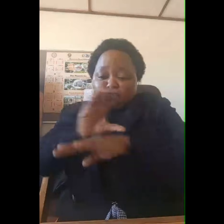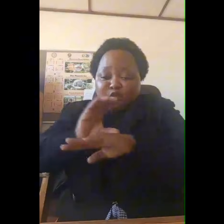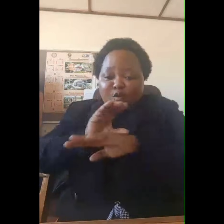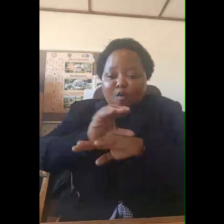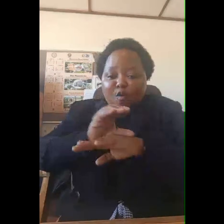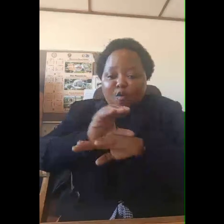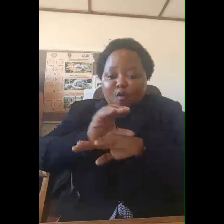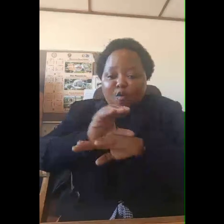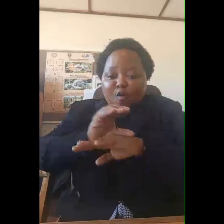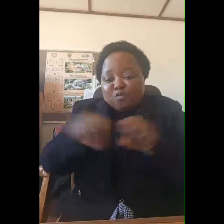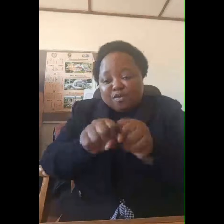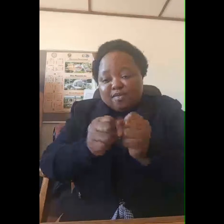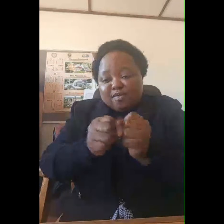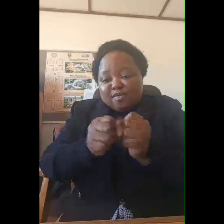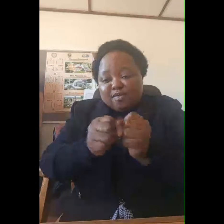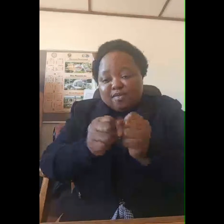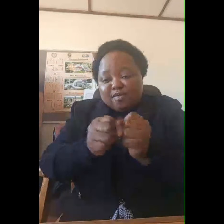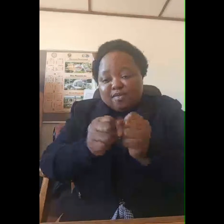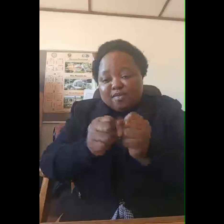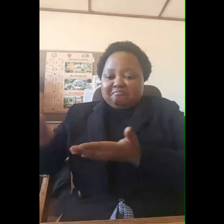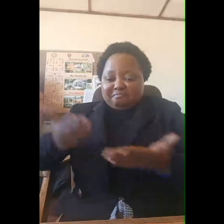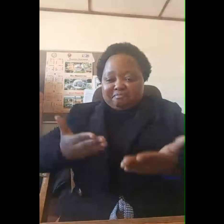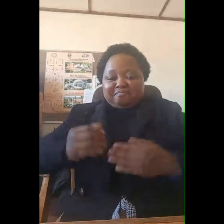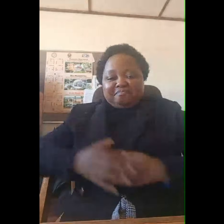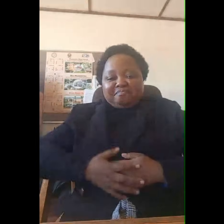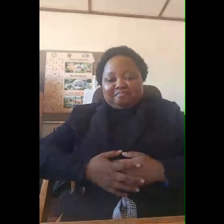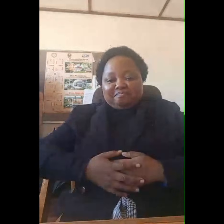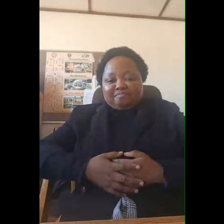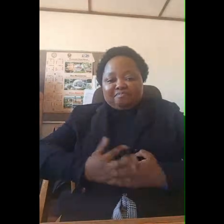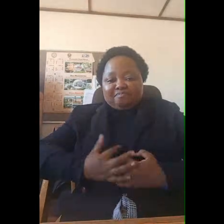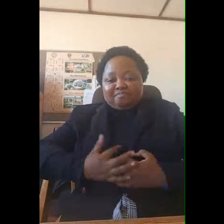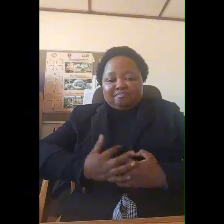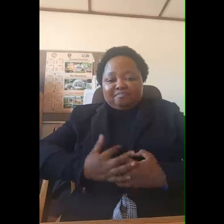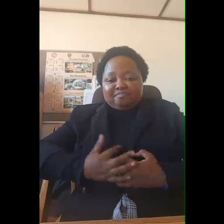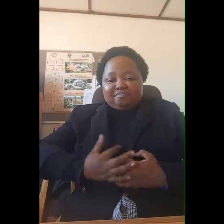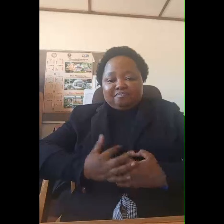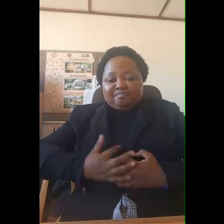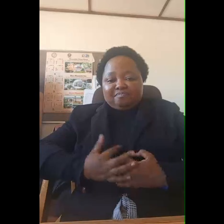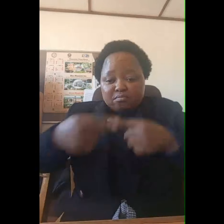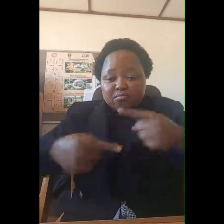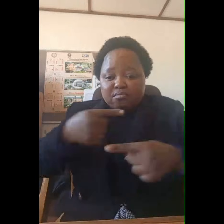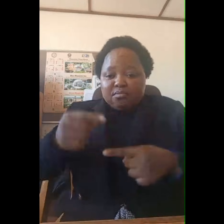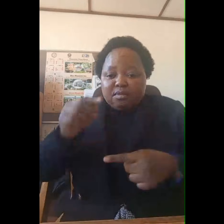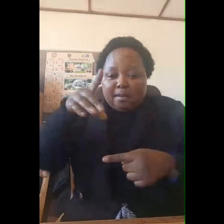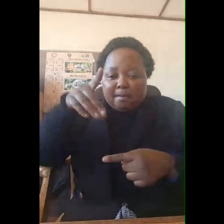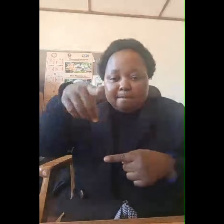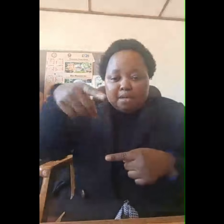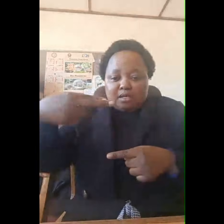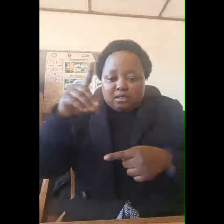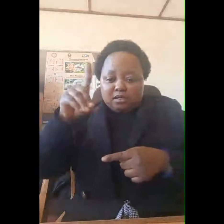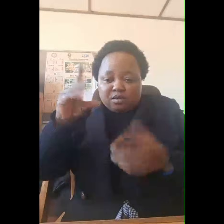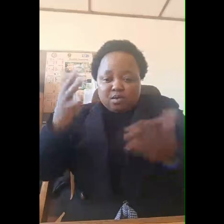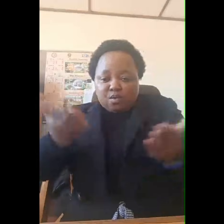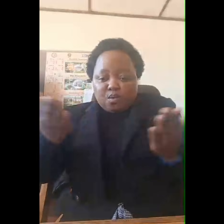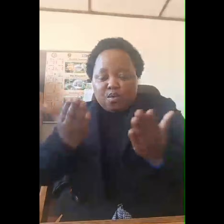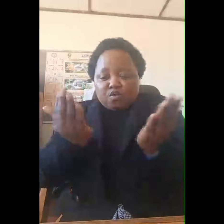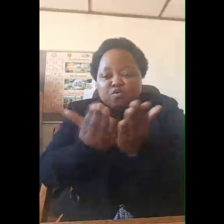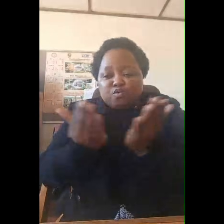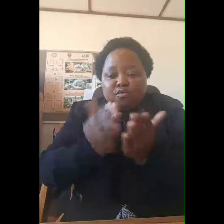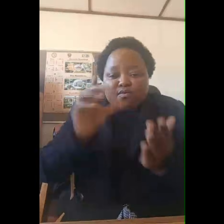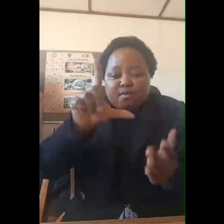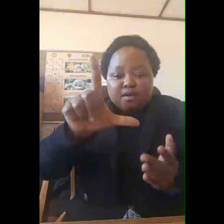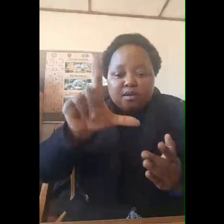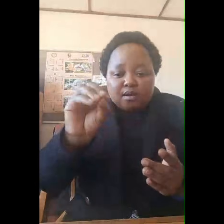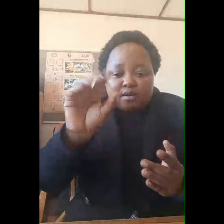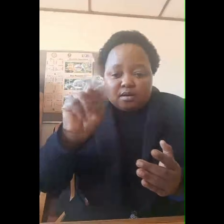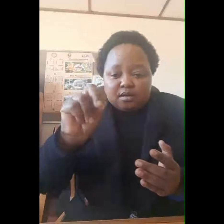welcome. She is currently pursuing a PhD with London School of Hygiene and Tropical Medicine, where she is exploring